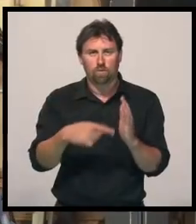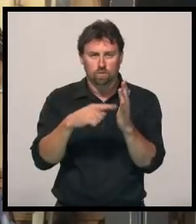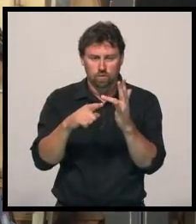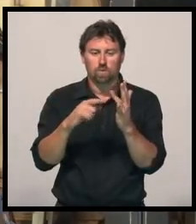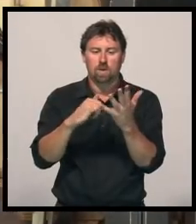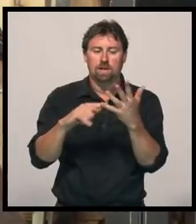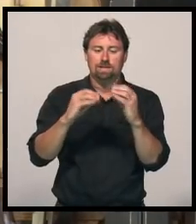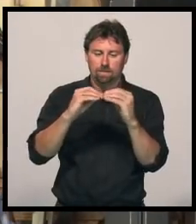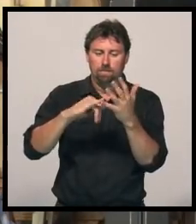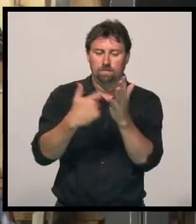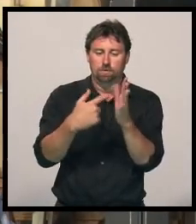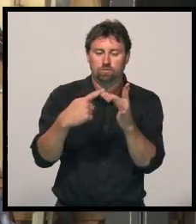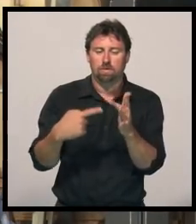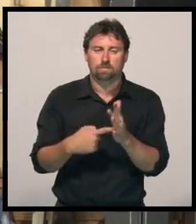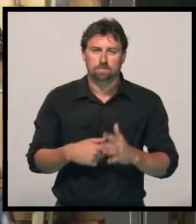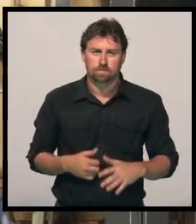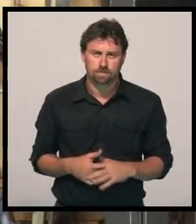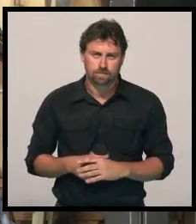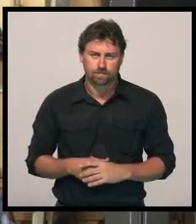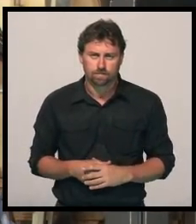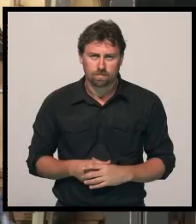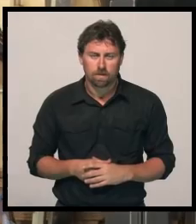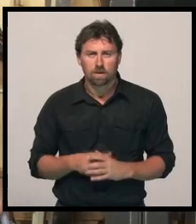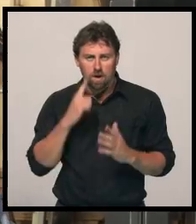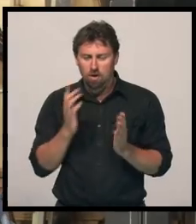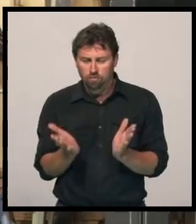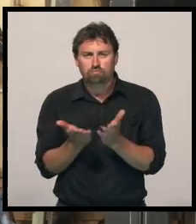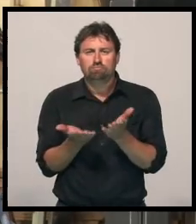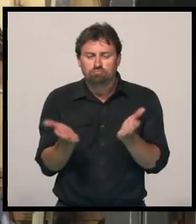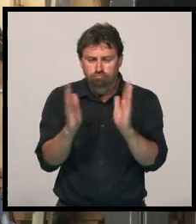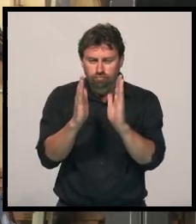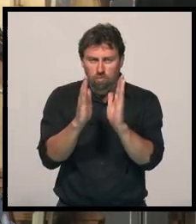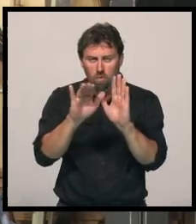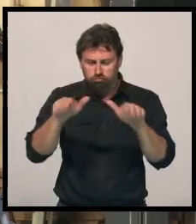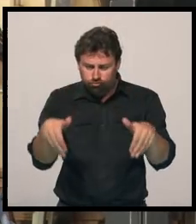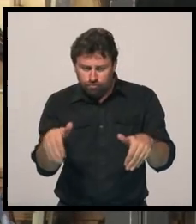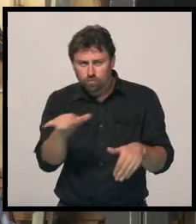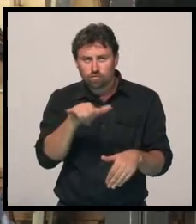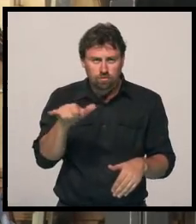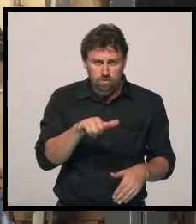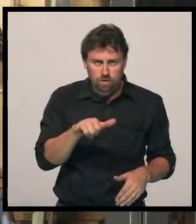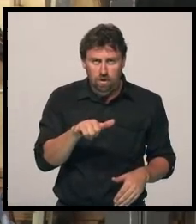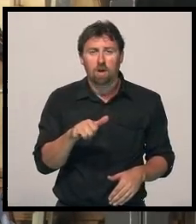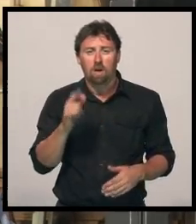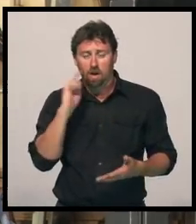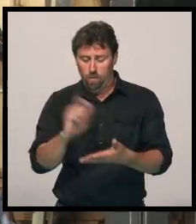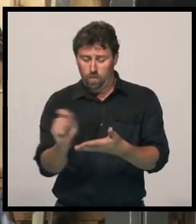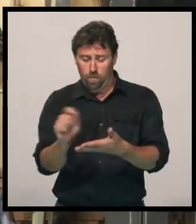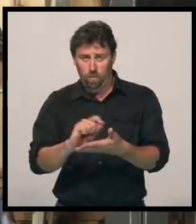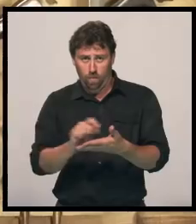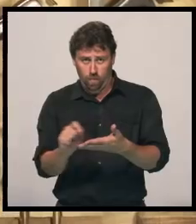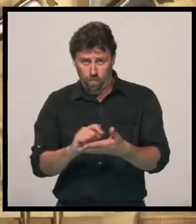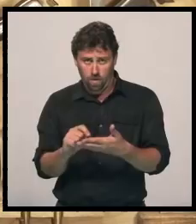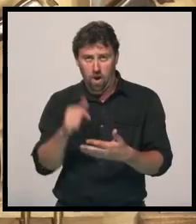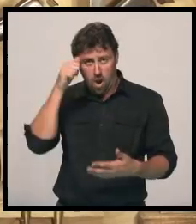What I do is whenever I work out which side is meant to go down, I get a pencil and then I'll draw a line